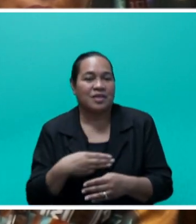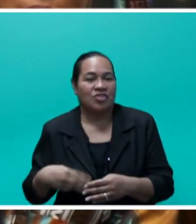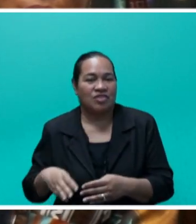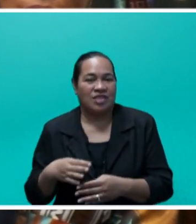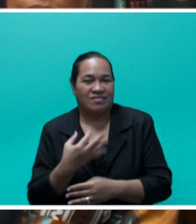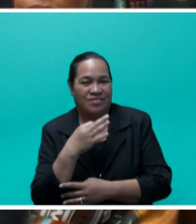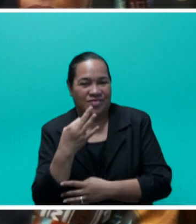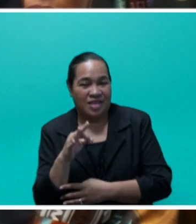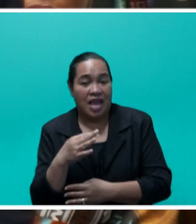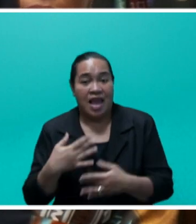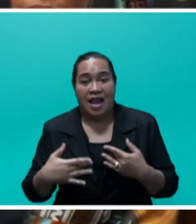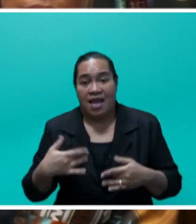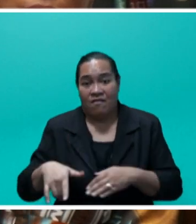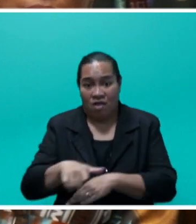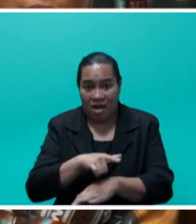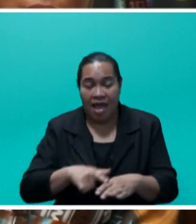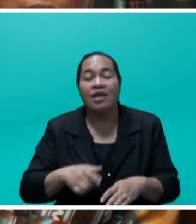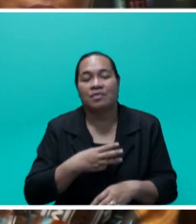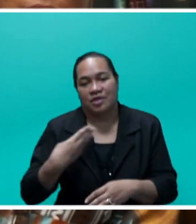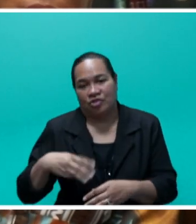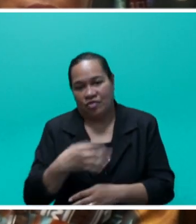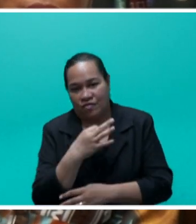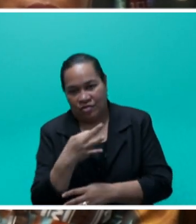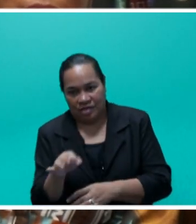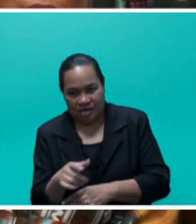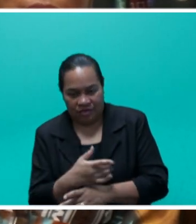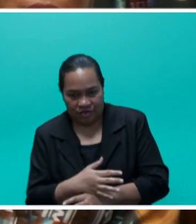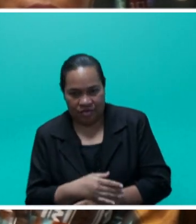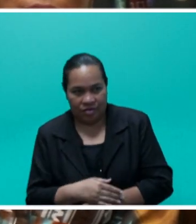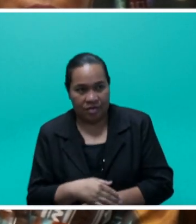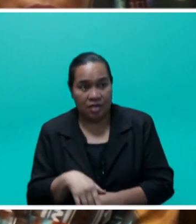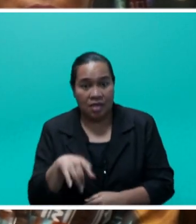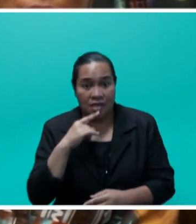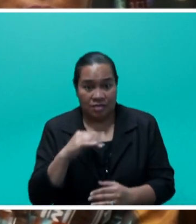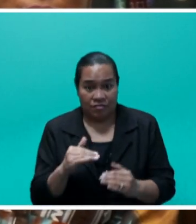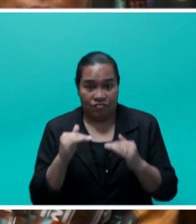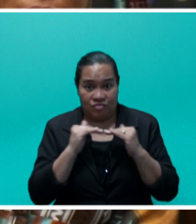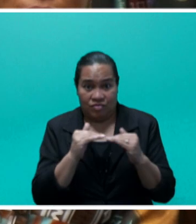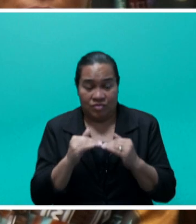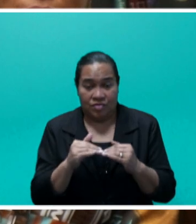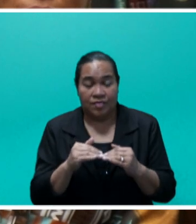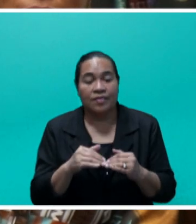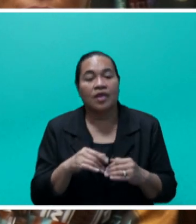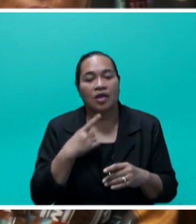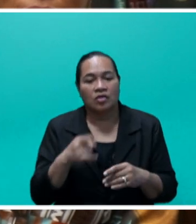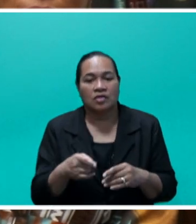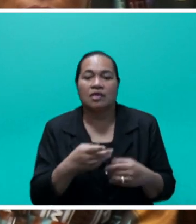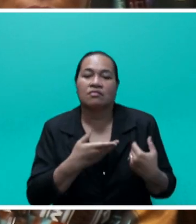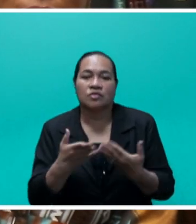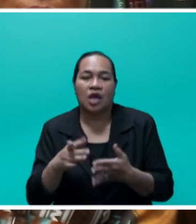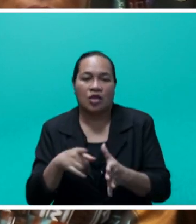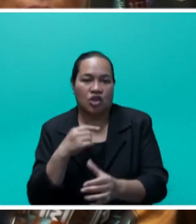Land, again, Ministry of Fisheries and Forestry. Peace, Justice and Strong Institutions, Ministry of Justice and the Office of the Attorney